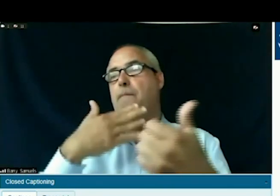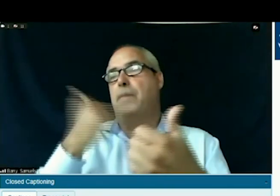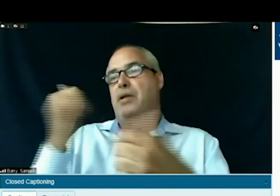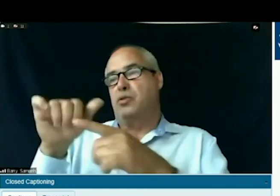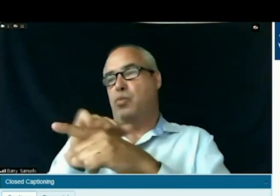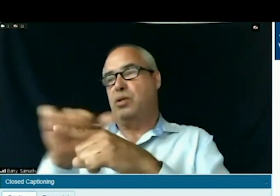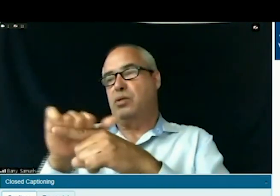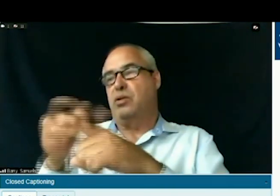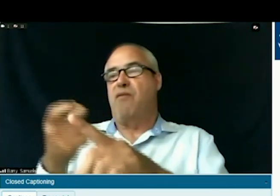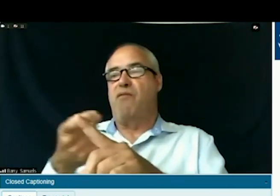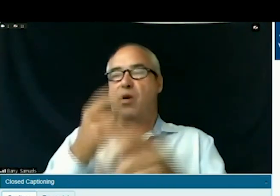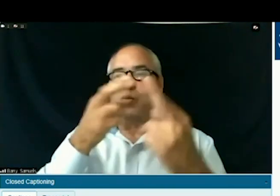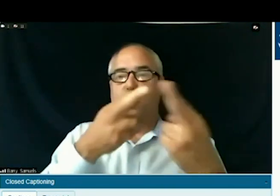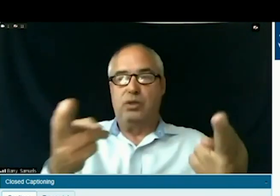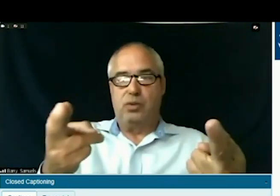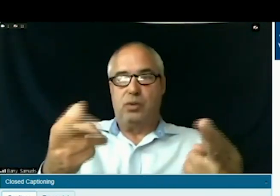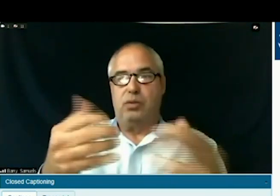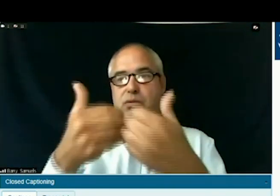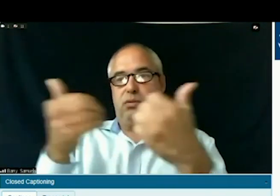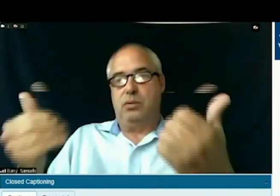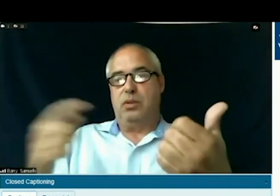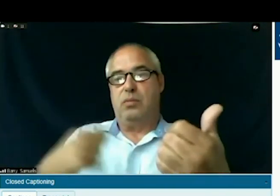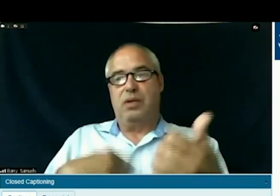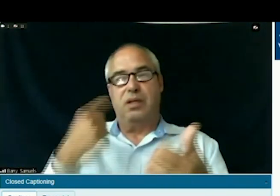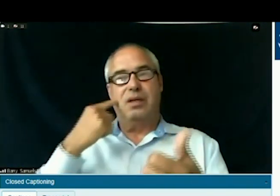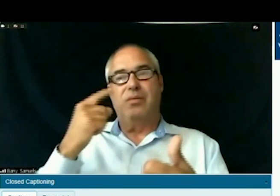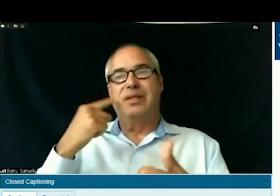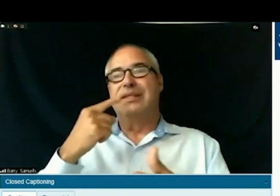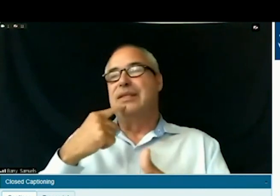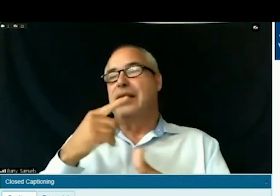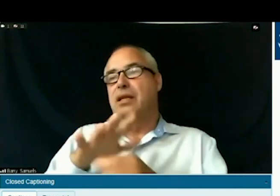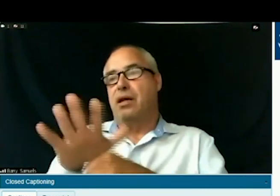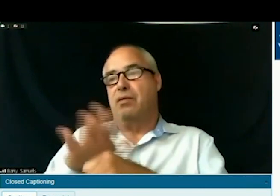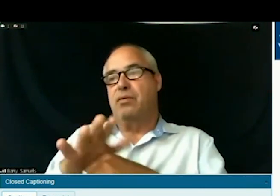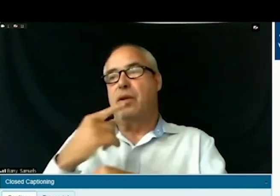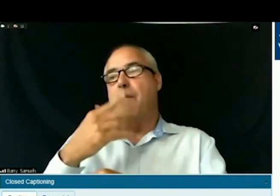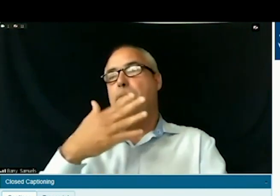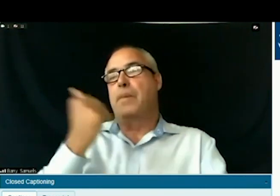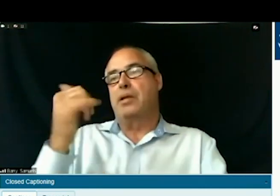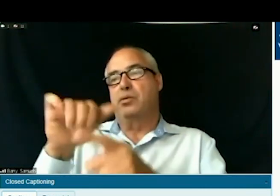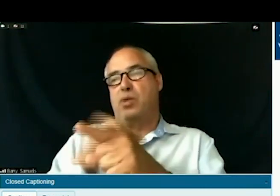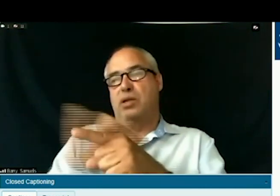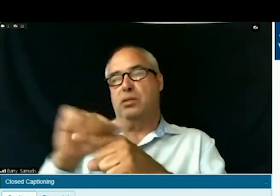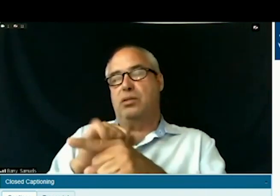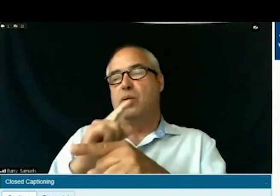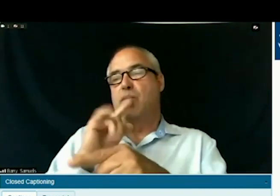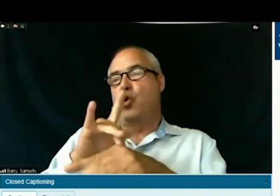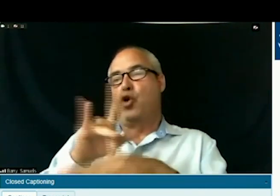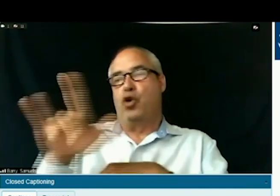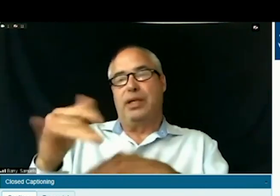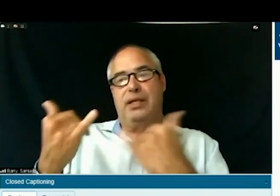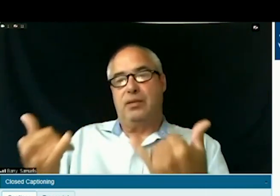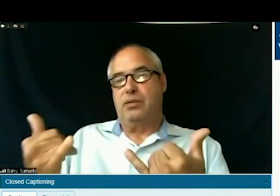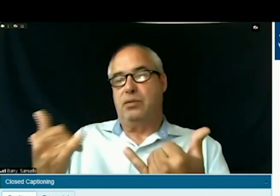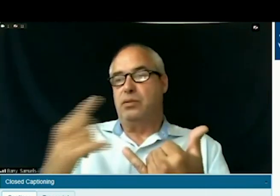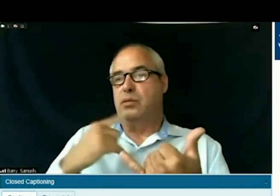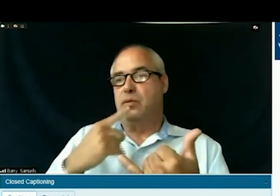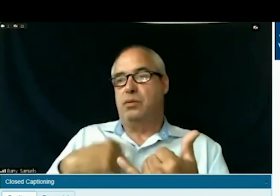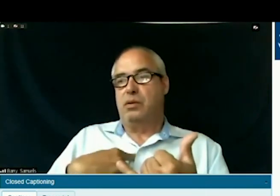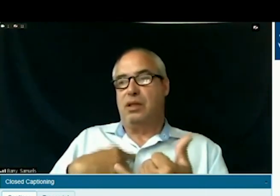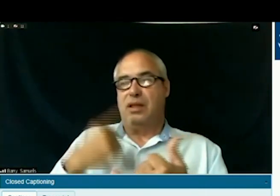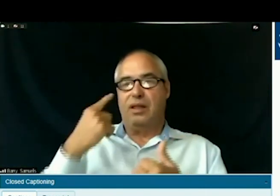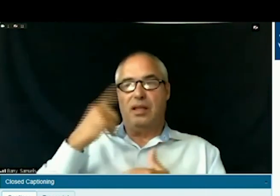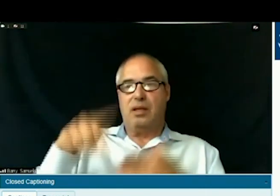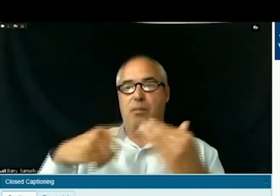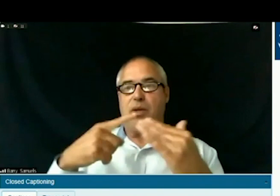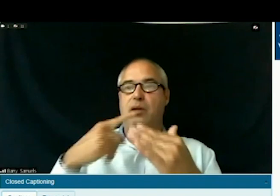know enough to really say this is a best practice. It is way too early on. And then as we think about